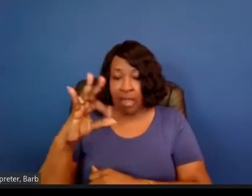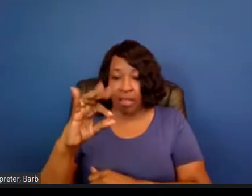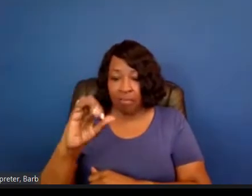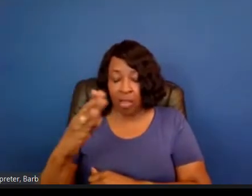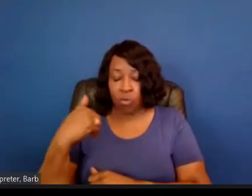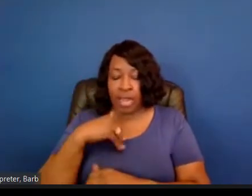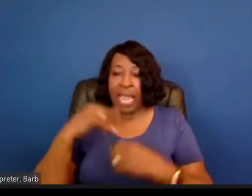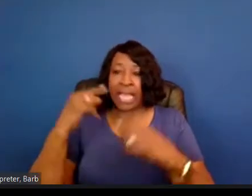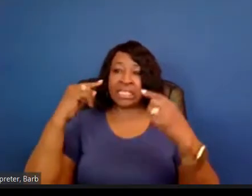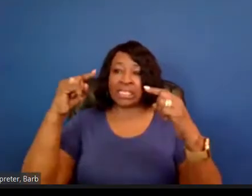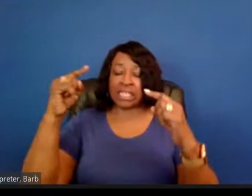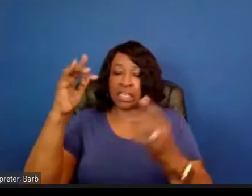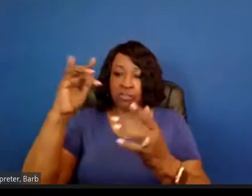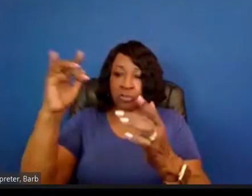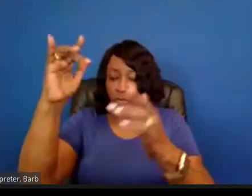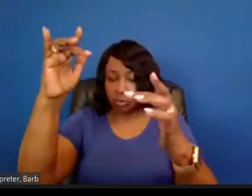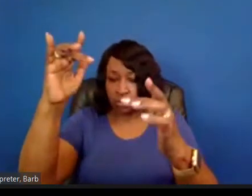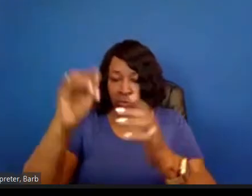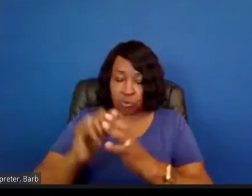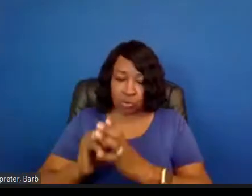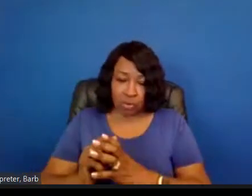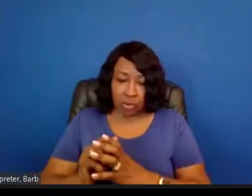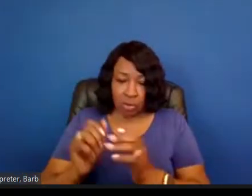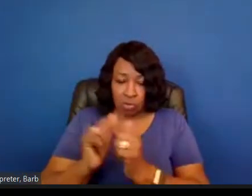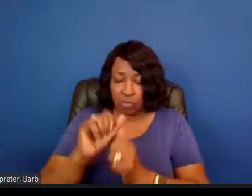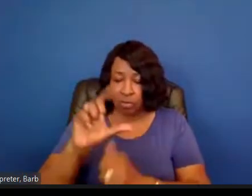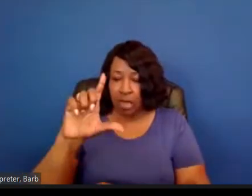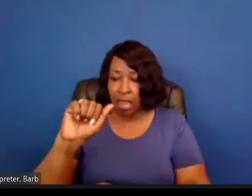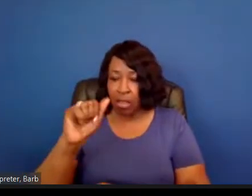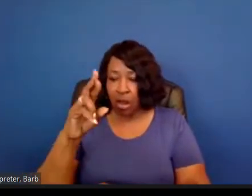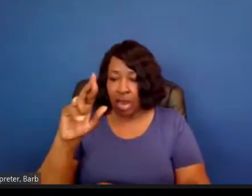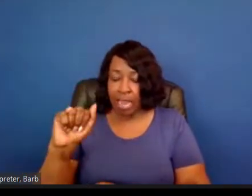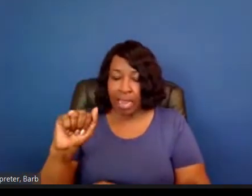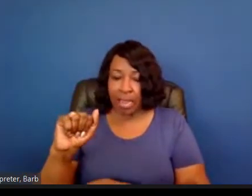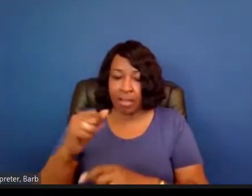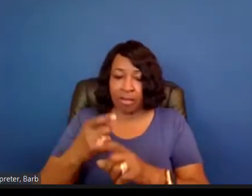with Laura Salzman from the Access